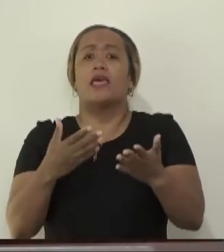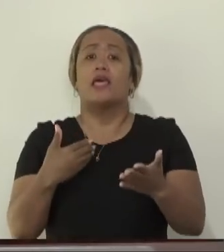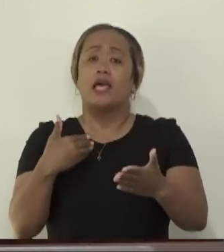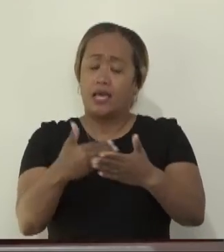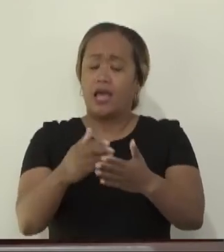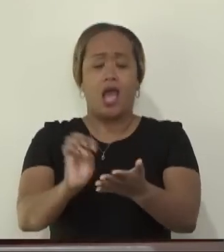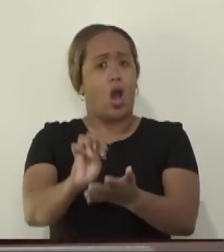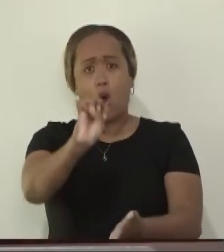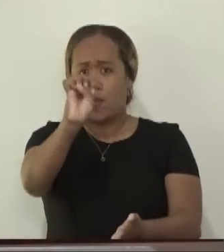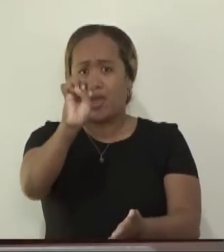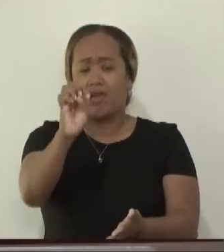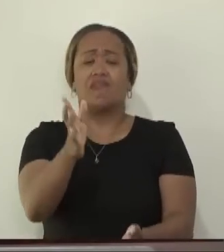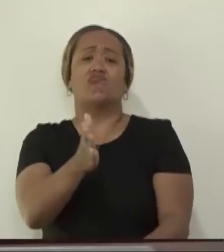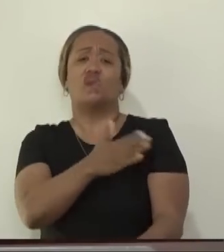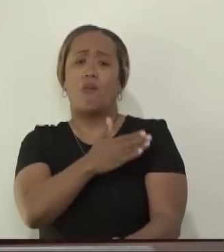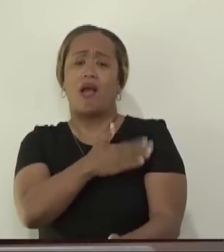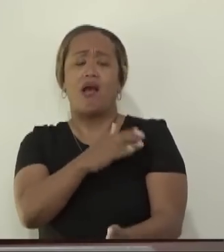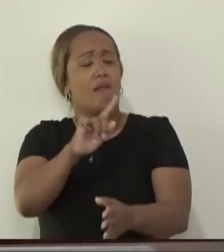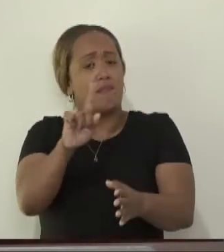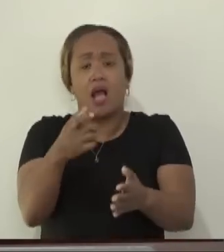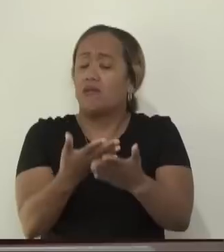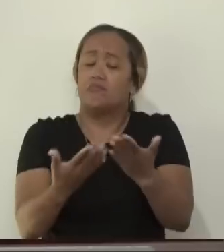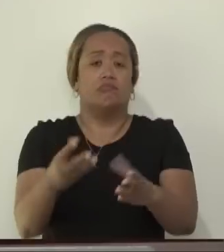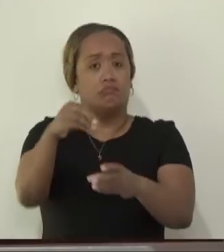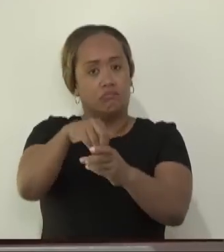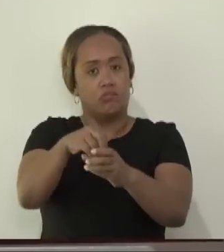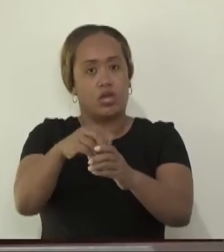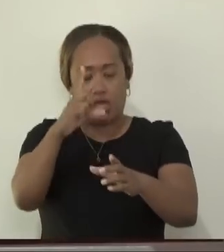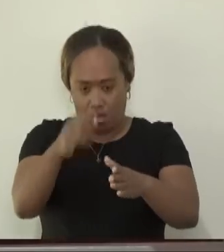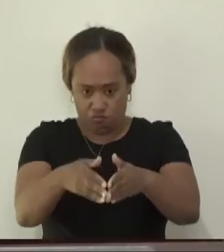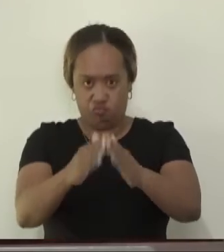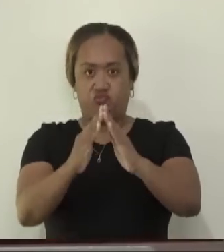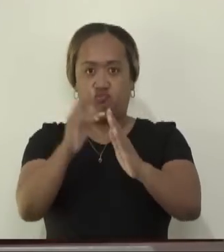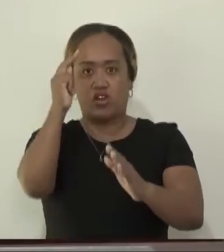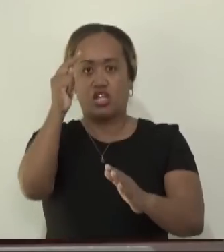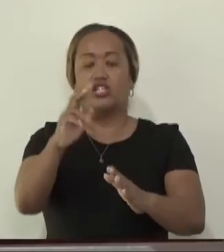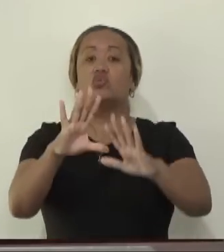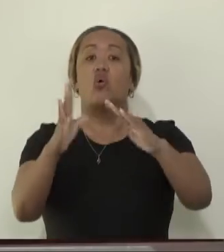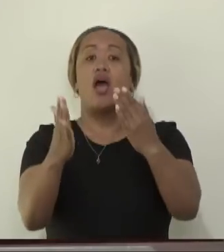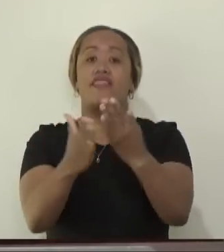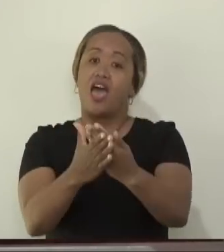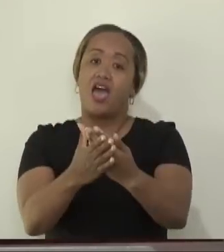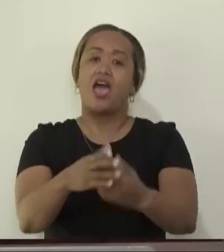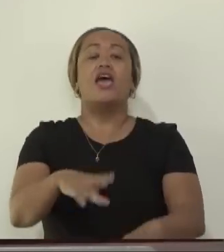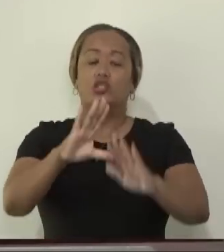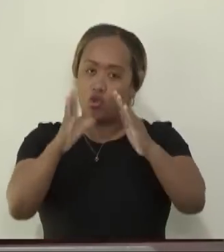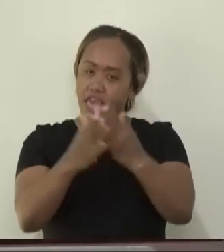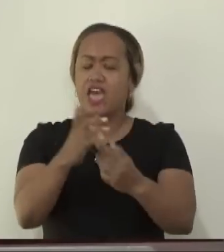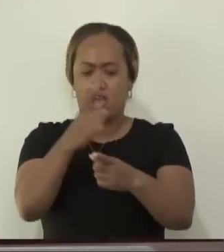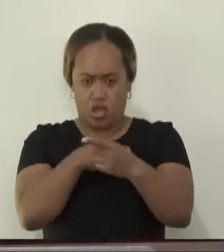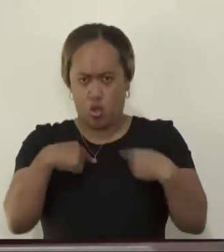our economy is troubled, but it is our duty to rebuild our nation together, and together we